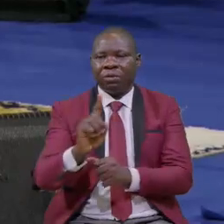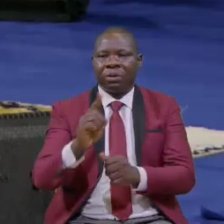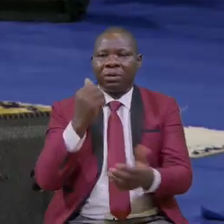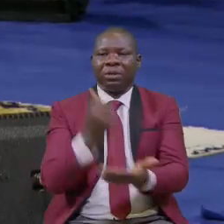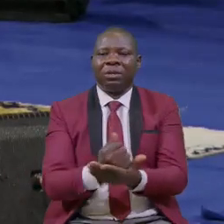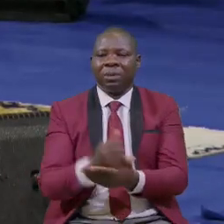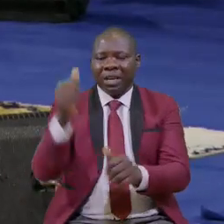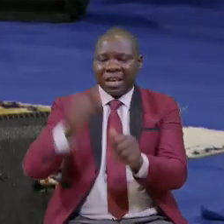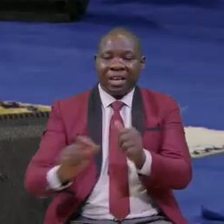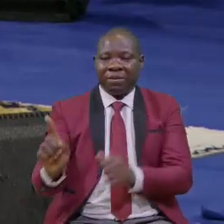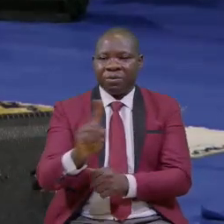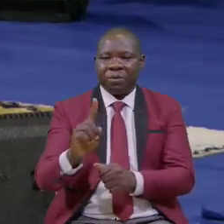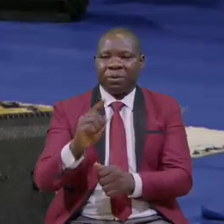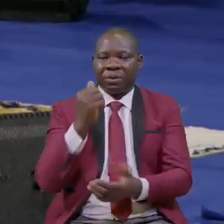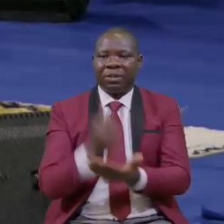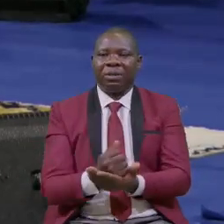Everyone.